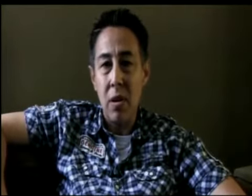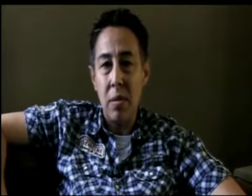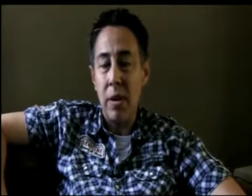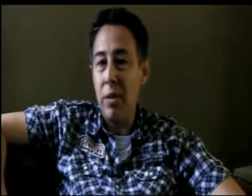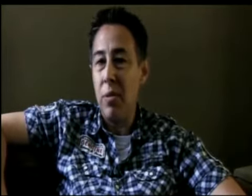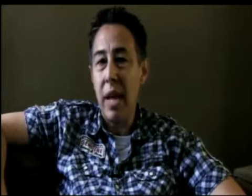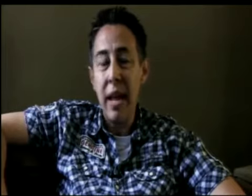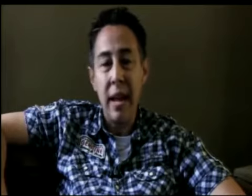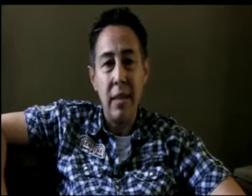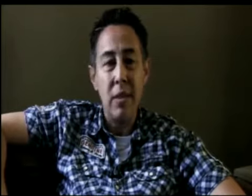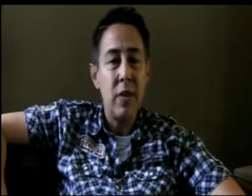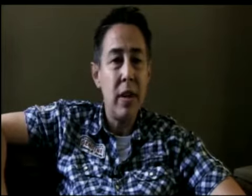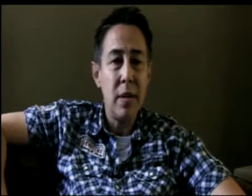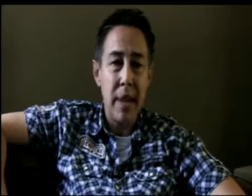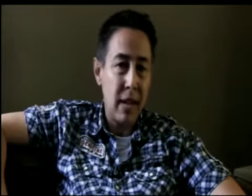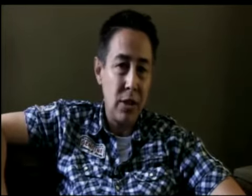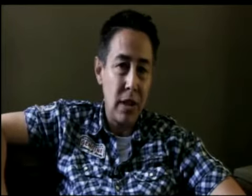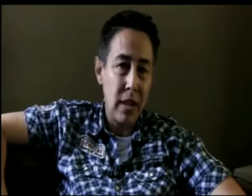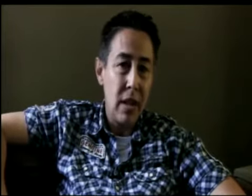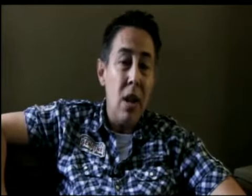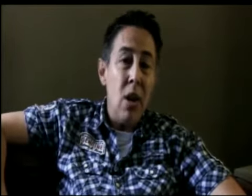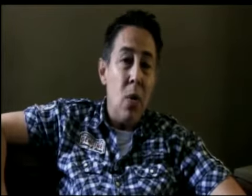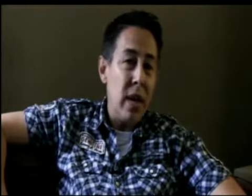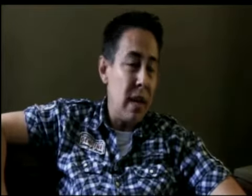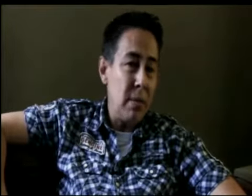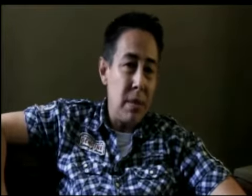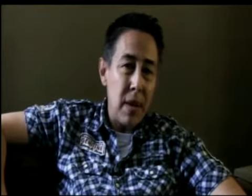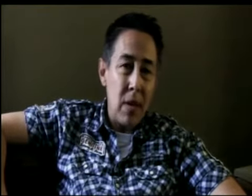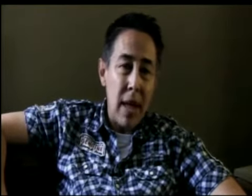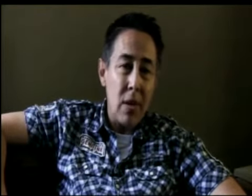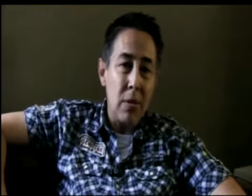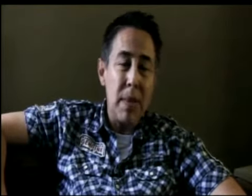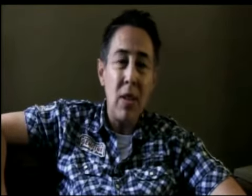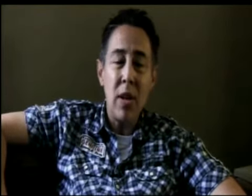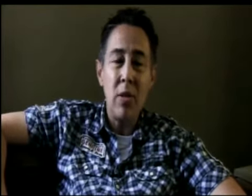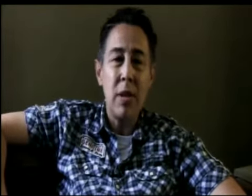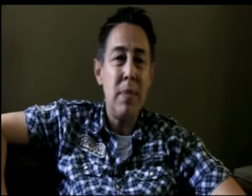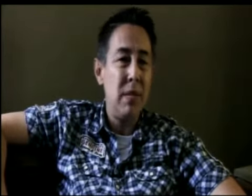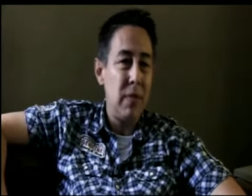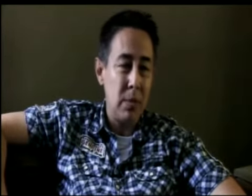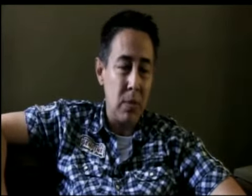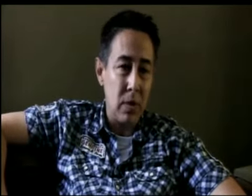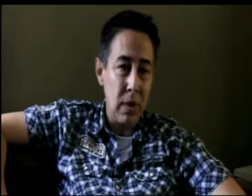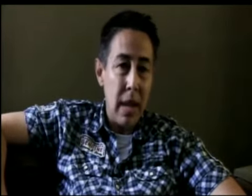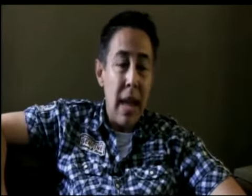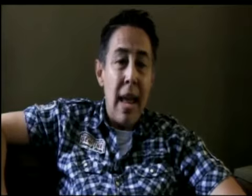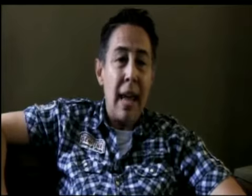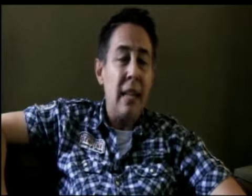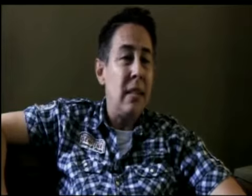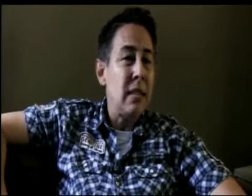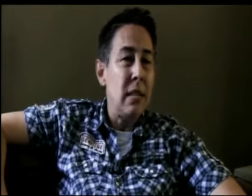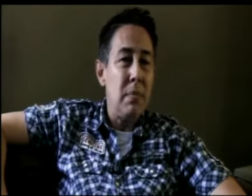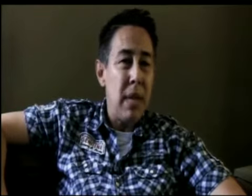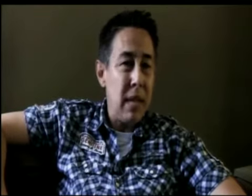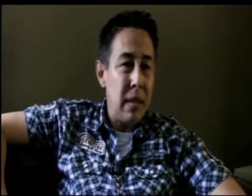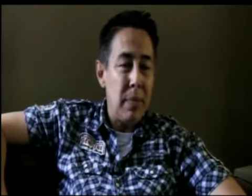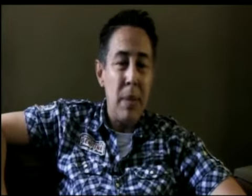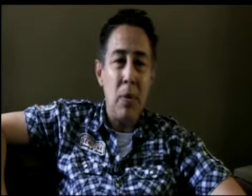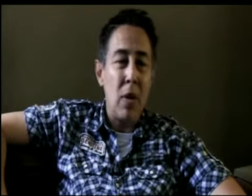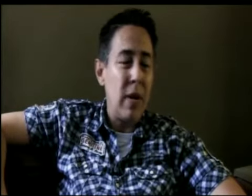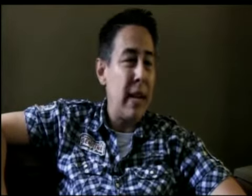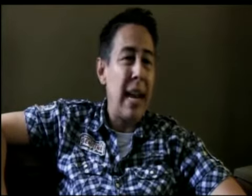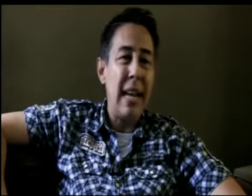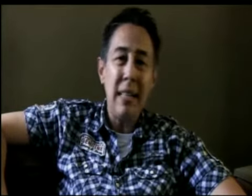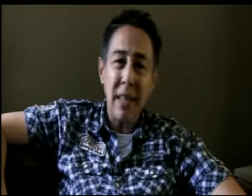happened to your arm? Are you okay? And they're very compassionate. Mm-hmm. When it comes to mental health can be invisible. And it doesn't mean